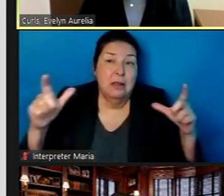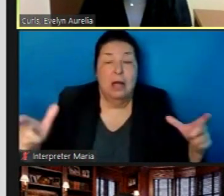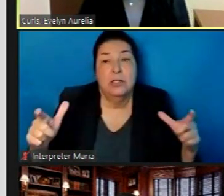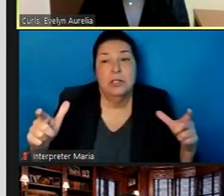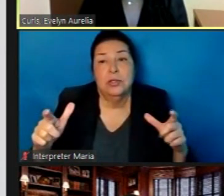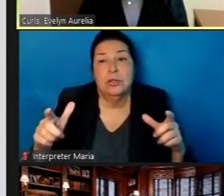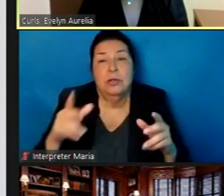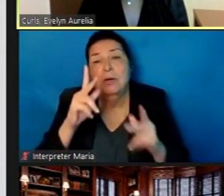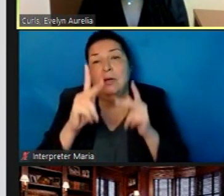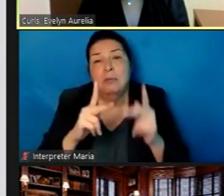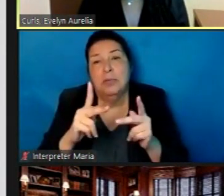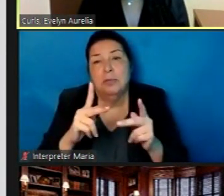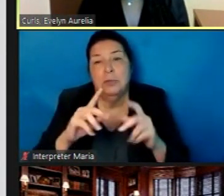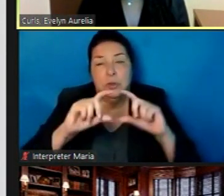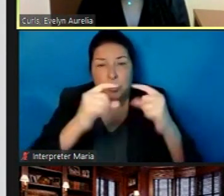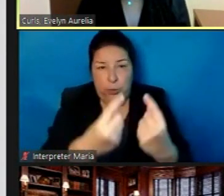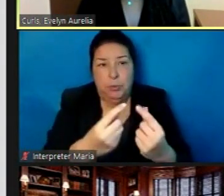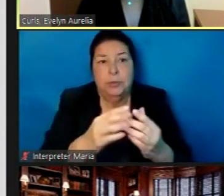Next slide.